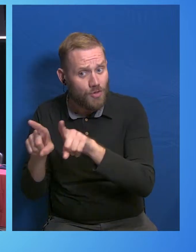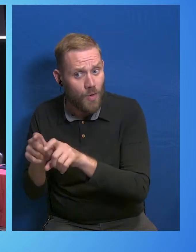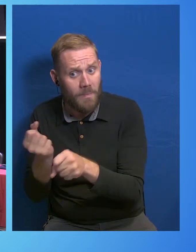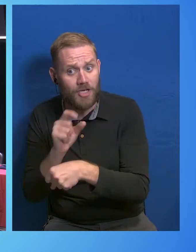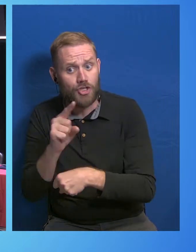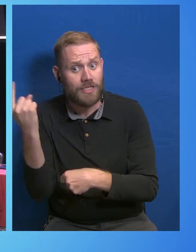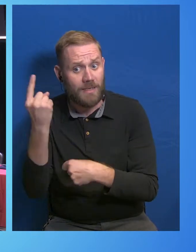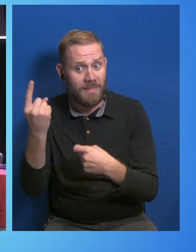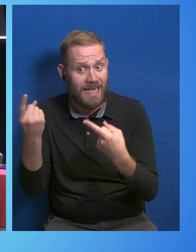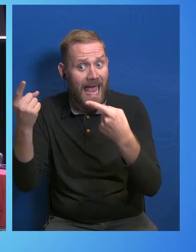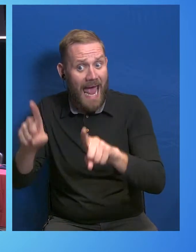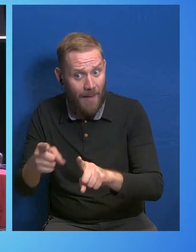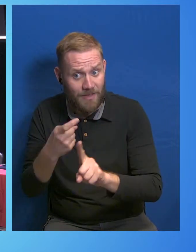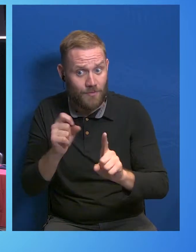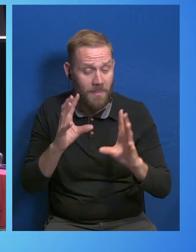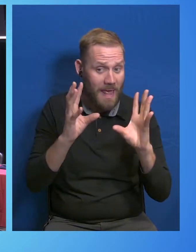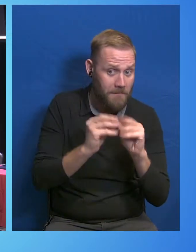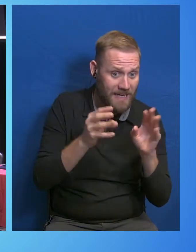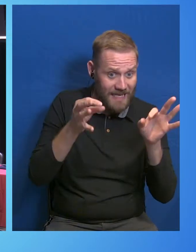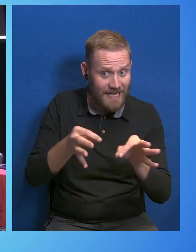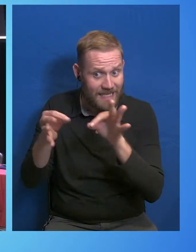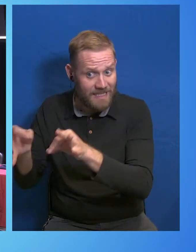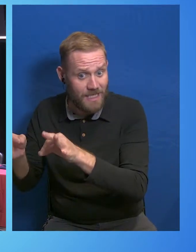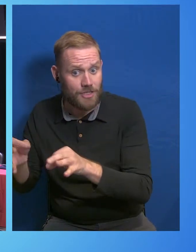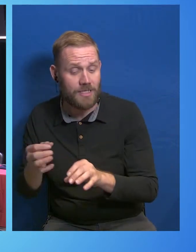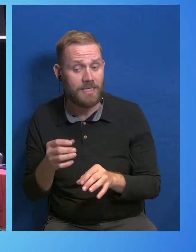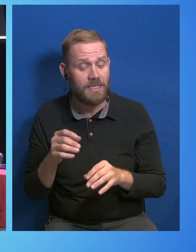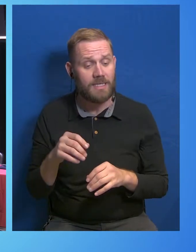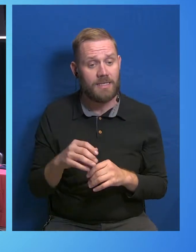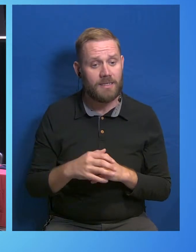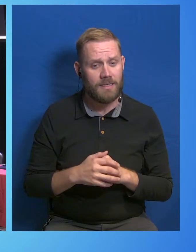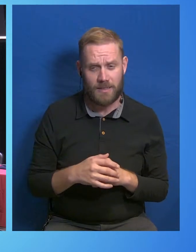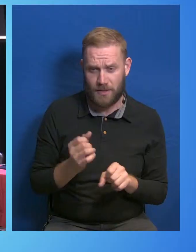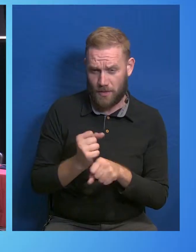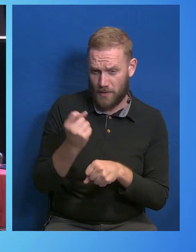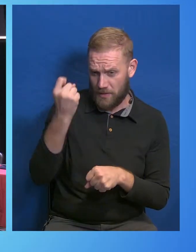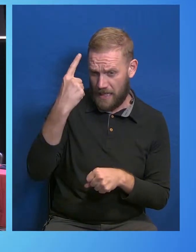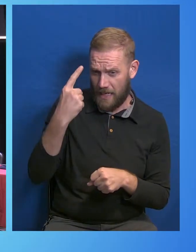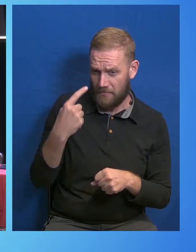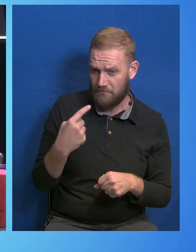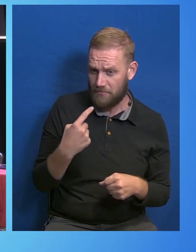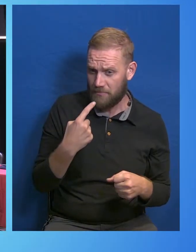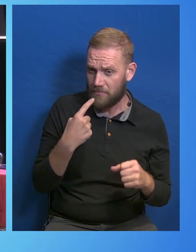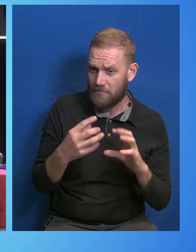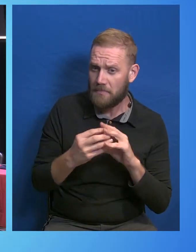of it that we can say that's a target that we're going for. Does that make sense?